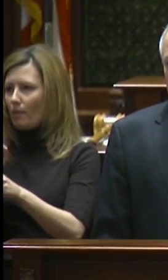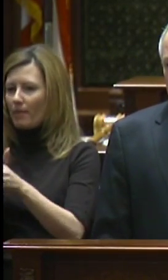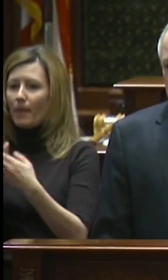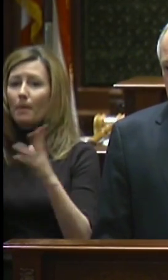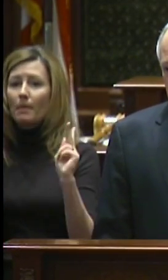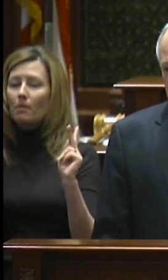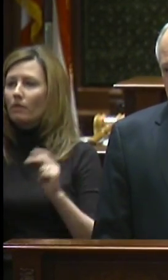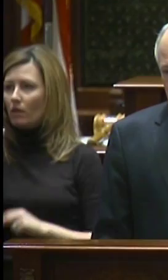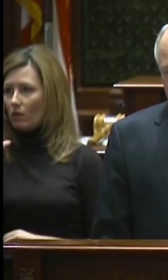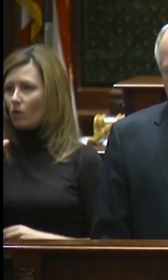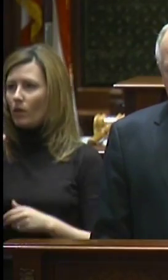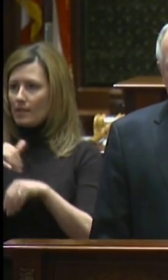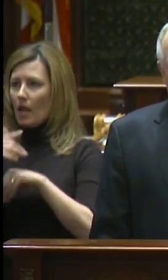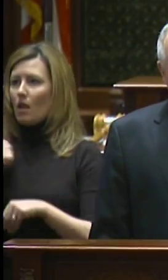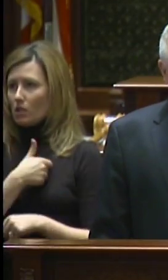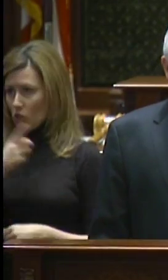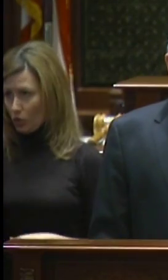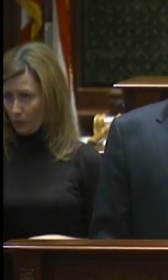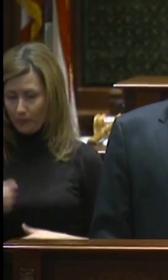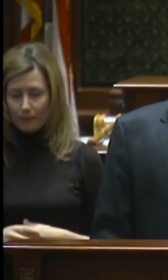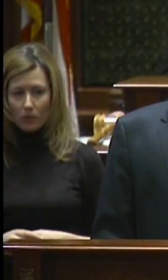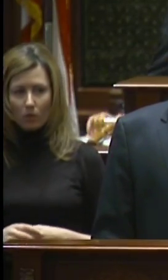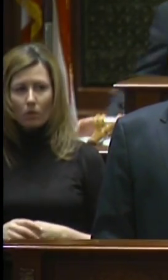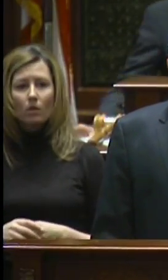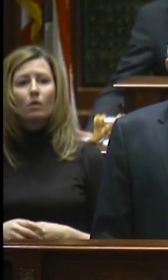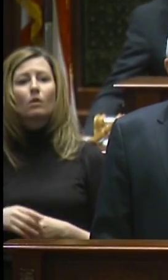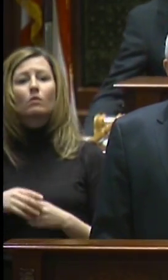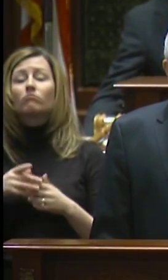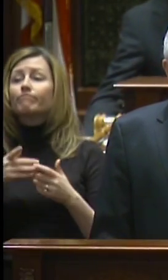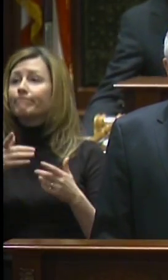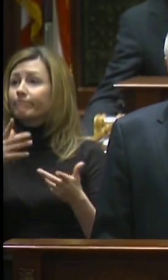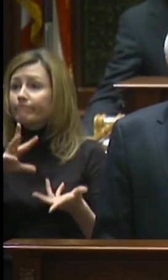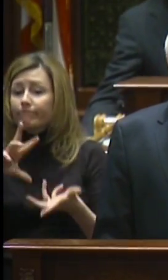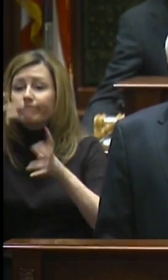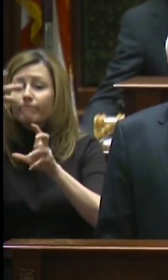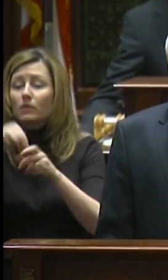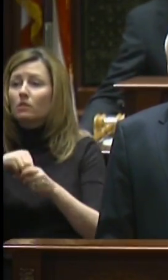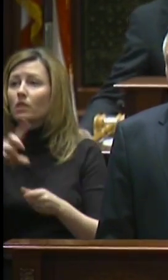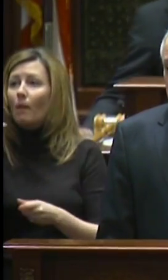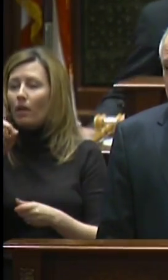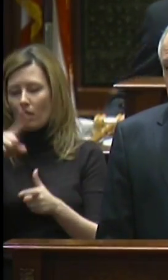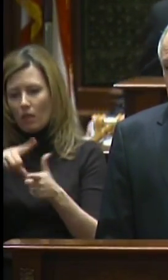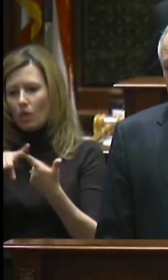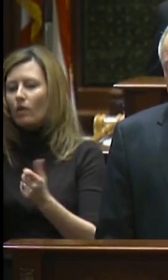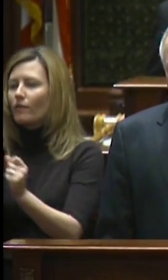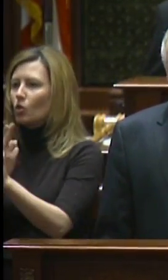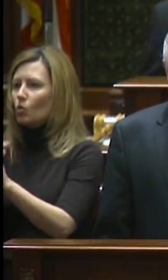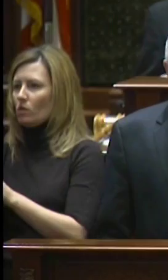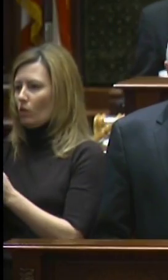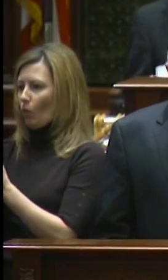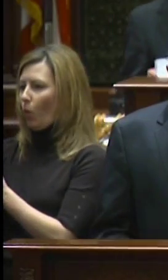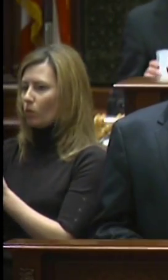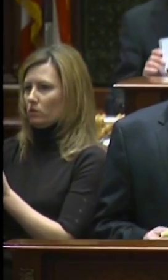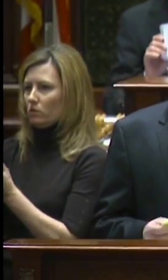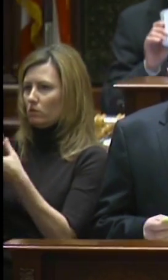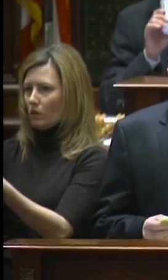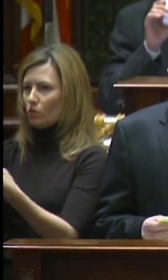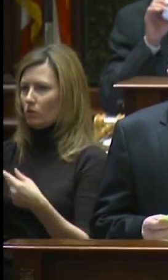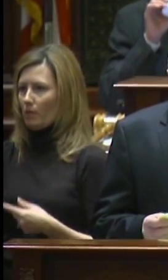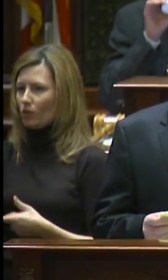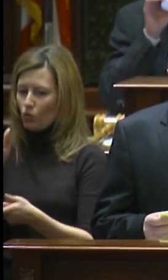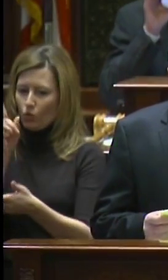people of Illinois sent us to do. When things go wrong in a democracy, what you have to use is the tools of democracy to correct